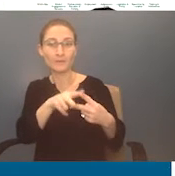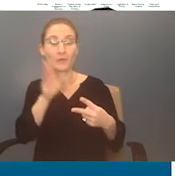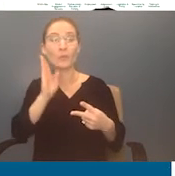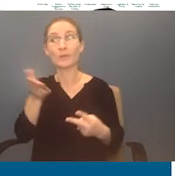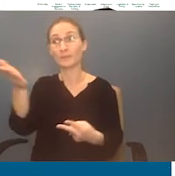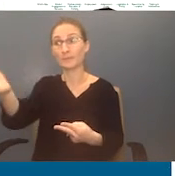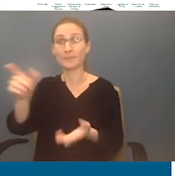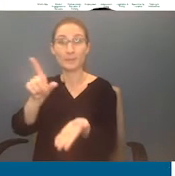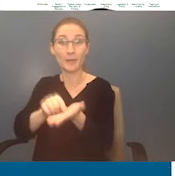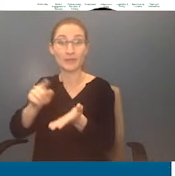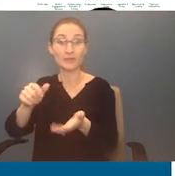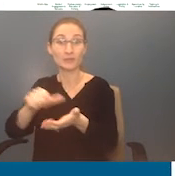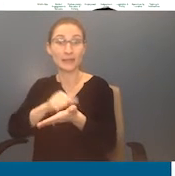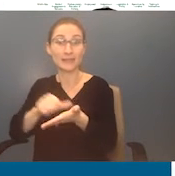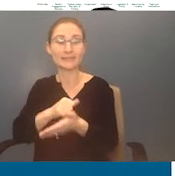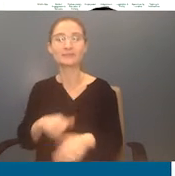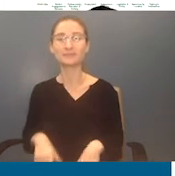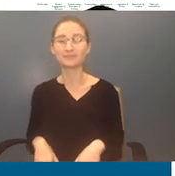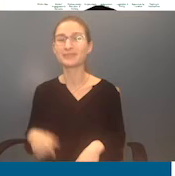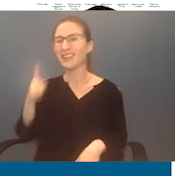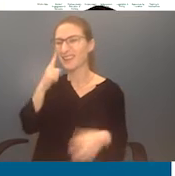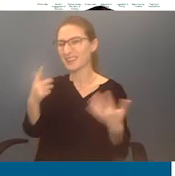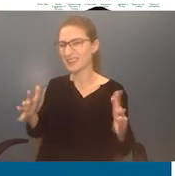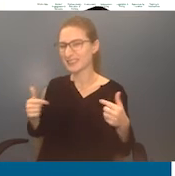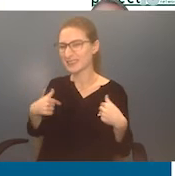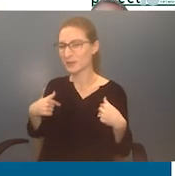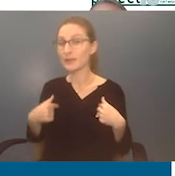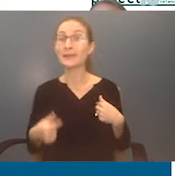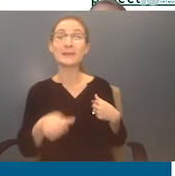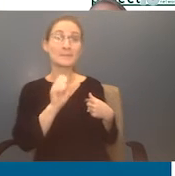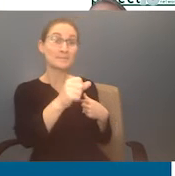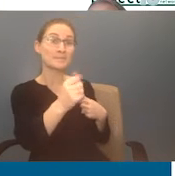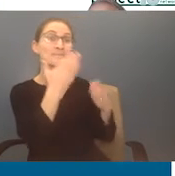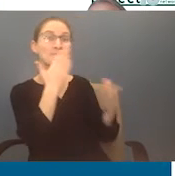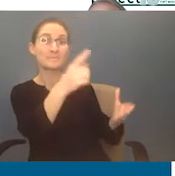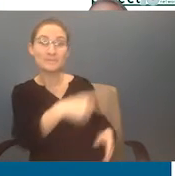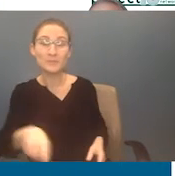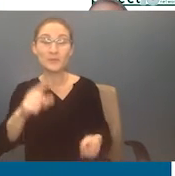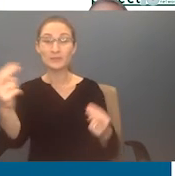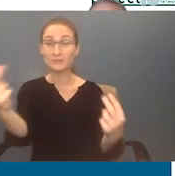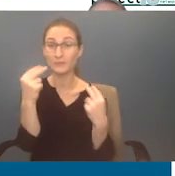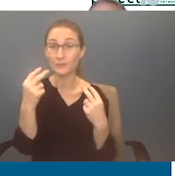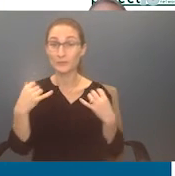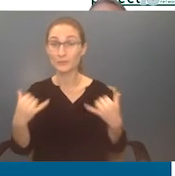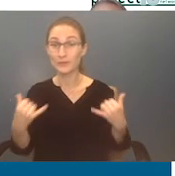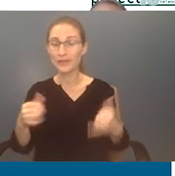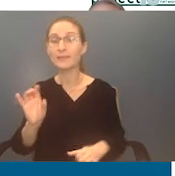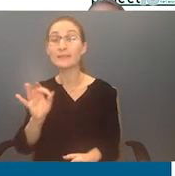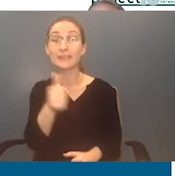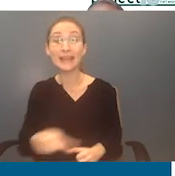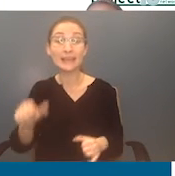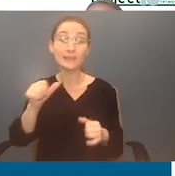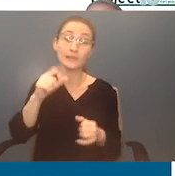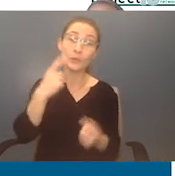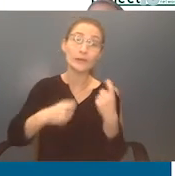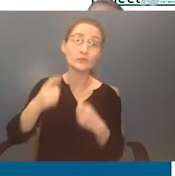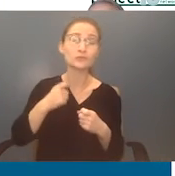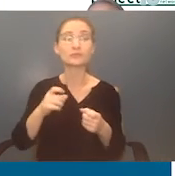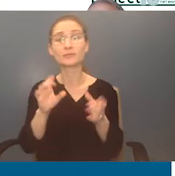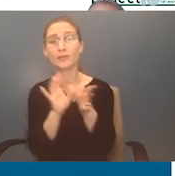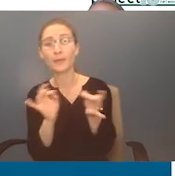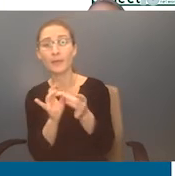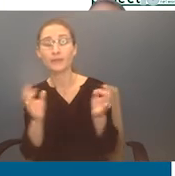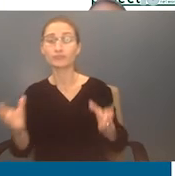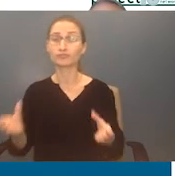you. Yeah, I think that's it for me. Yeah, thank you guys all for tuning in today. If you have any questions, comments,